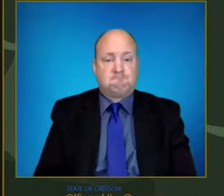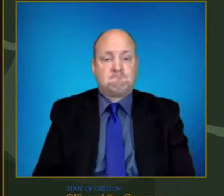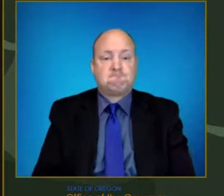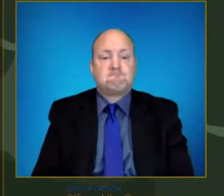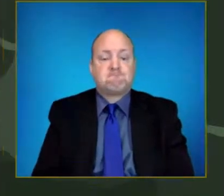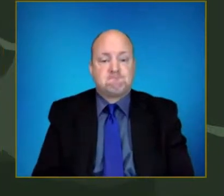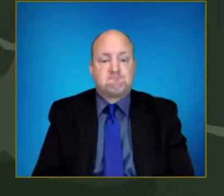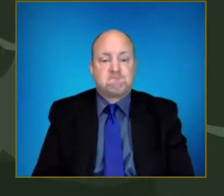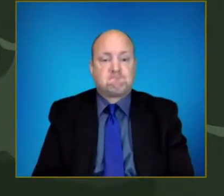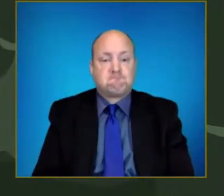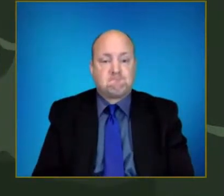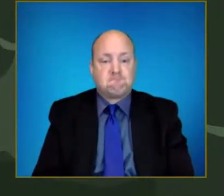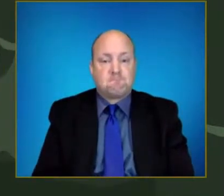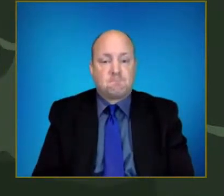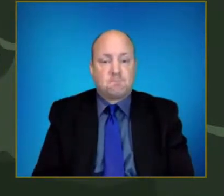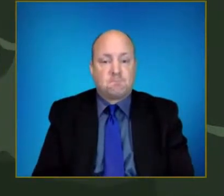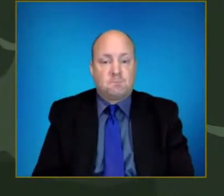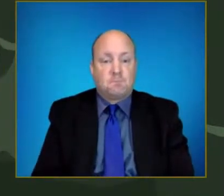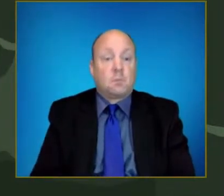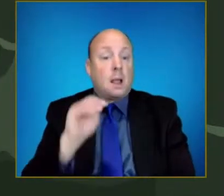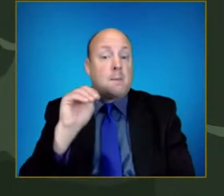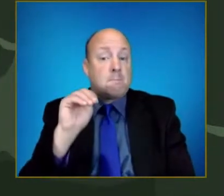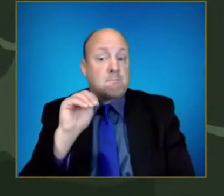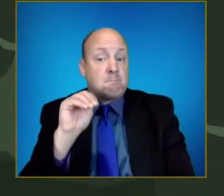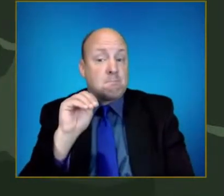Zucchino first for questions with KDRV.